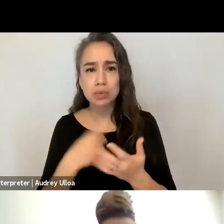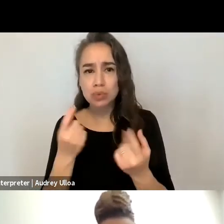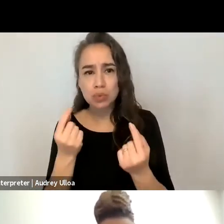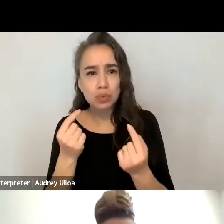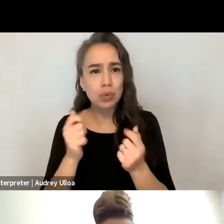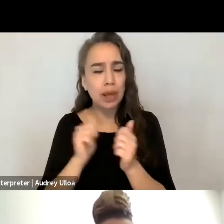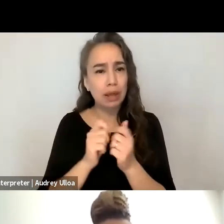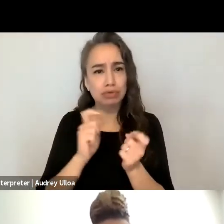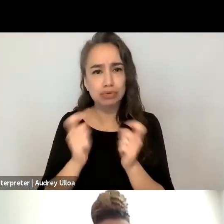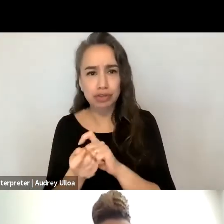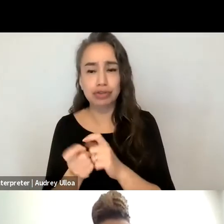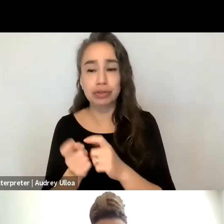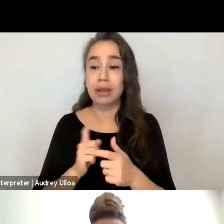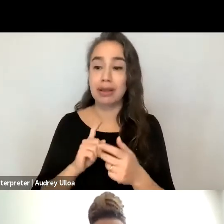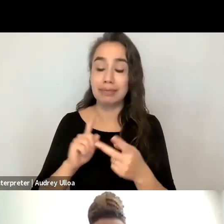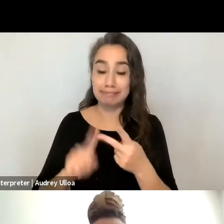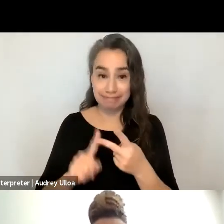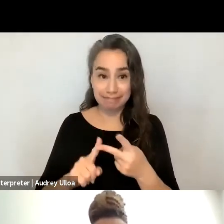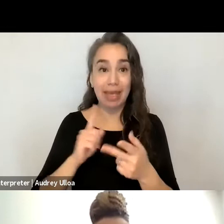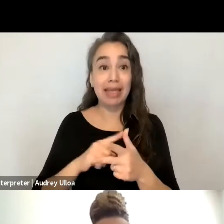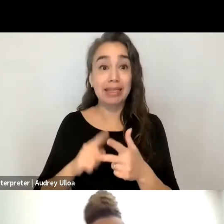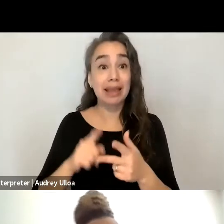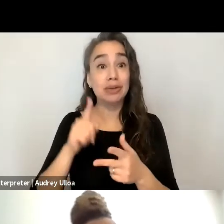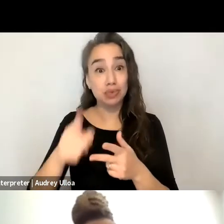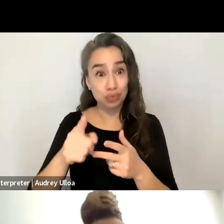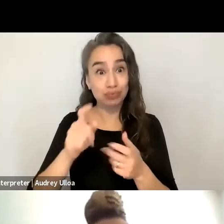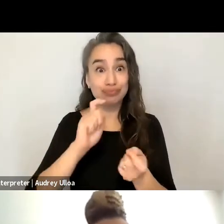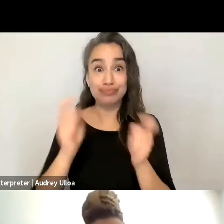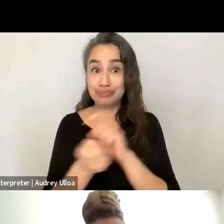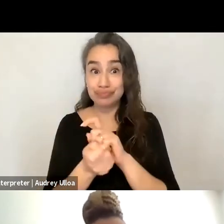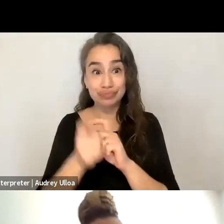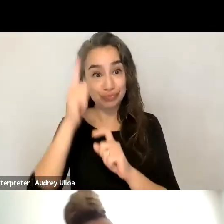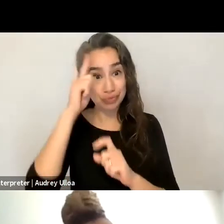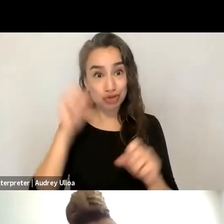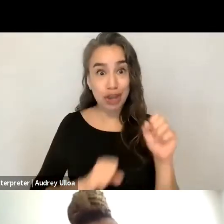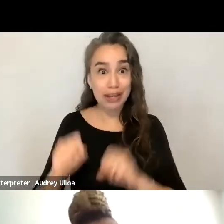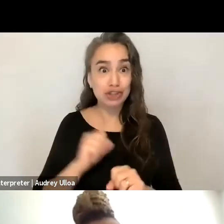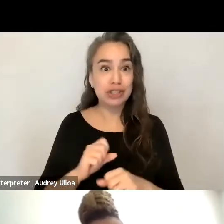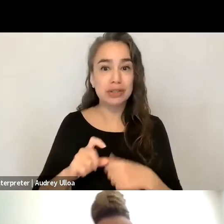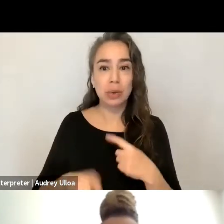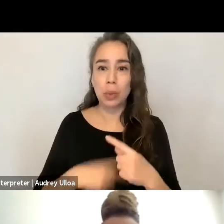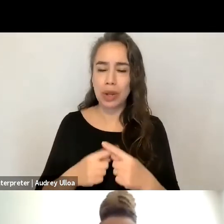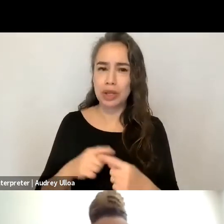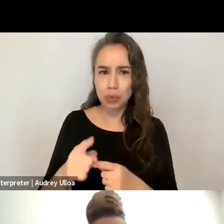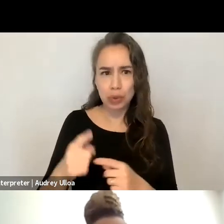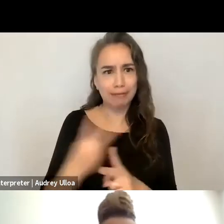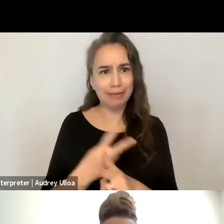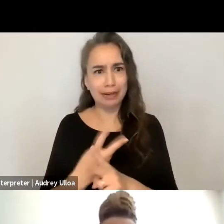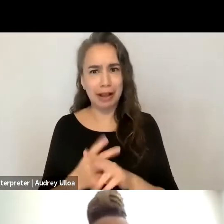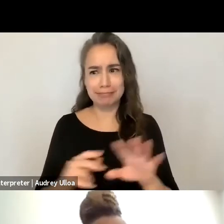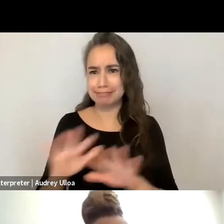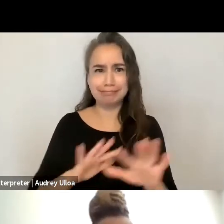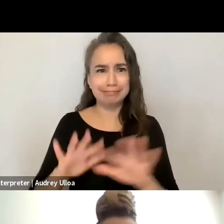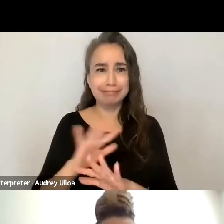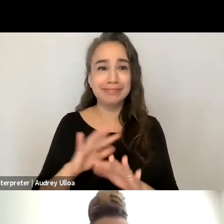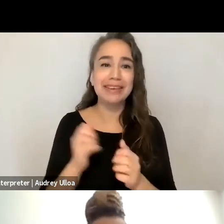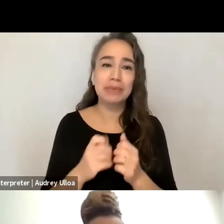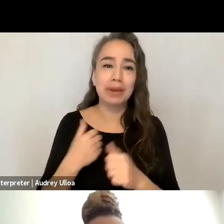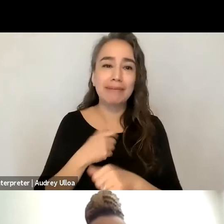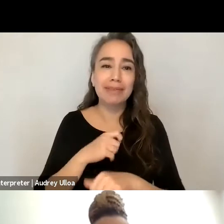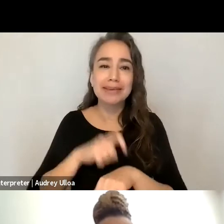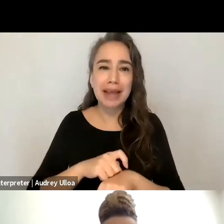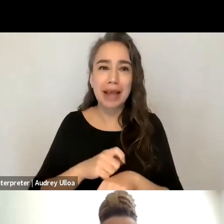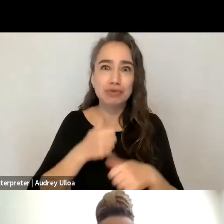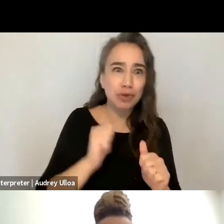some of those strategies that you tried while you were learning what works? So everybody's got a trial and error period,